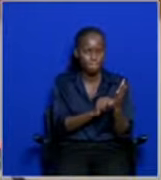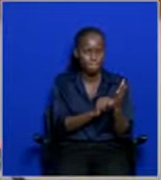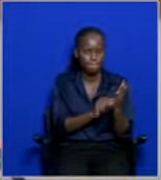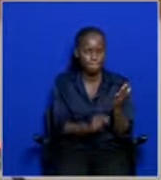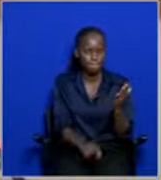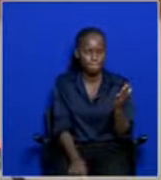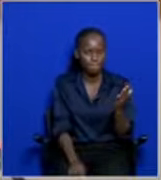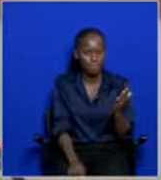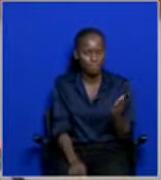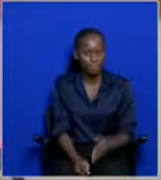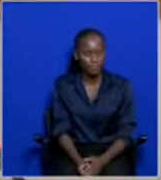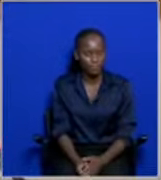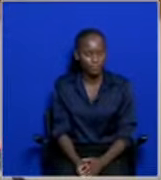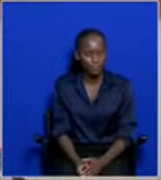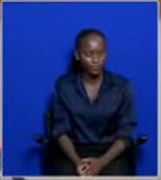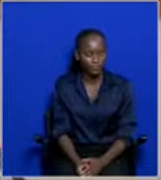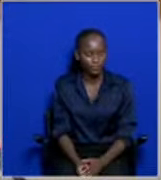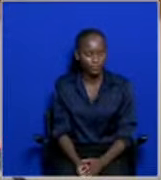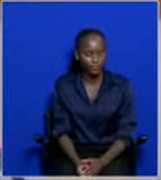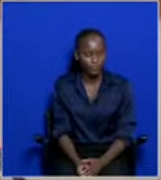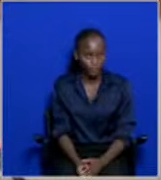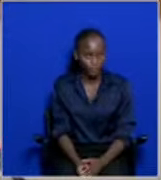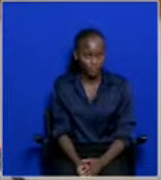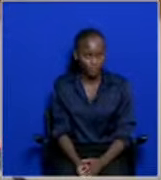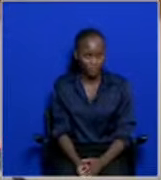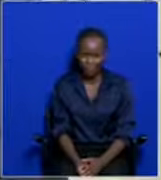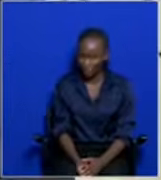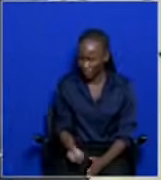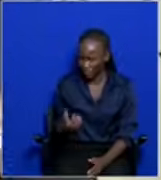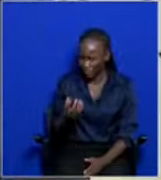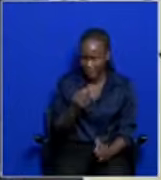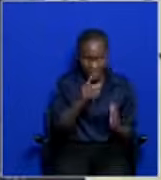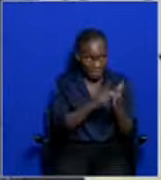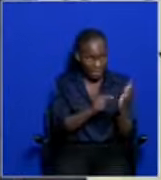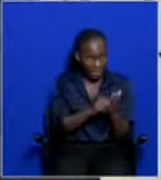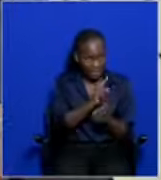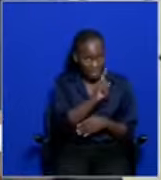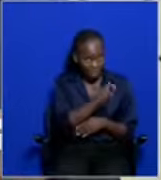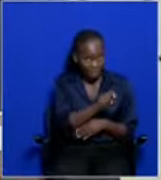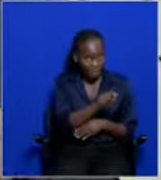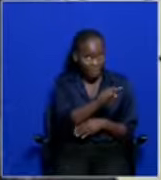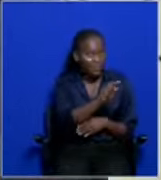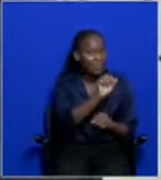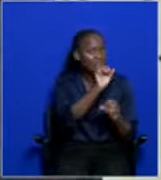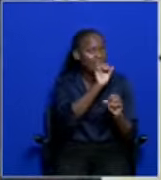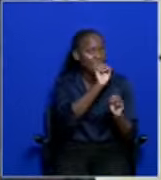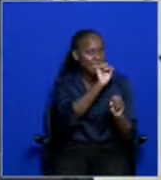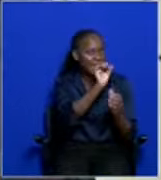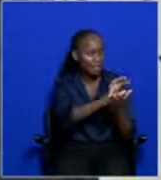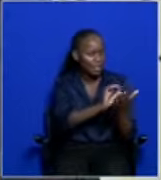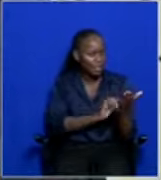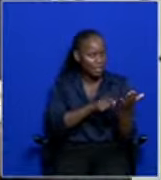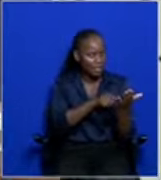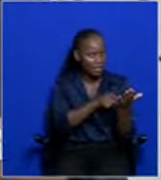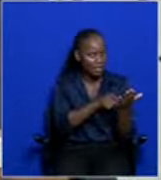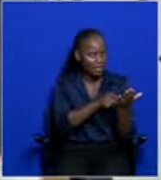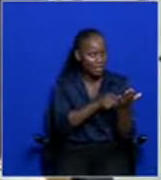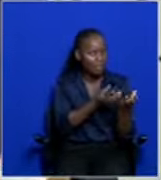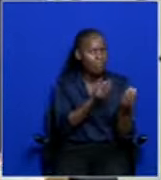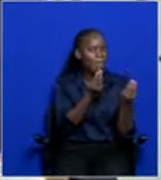do you have a date for when you obtained the statement? For Mackenzie, yes. Mackenzie.